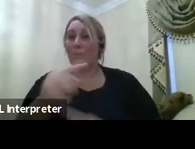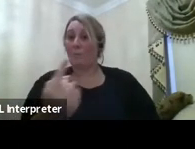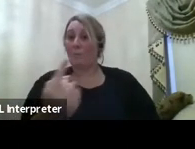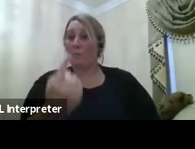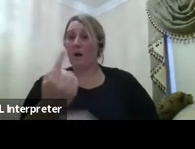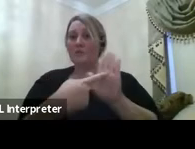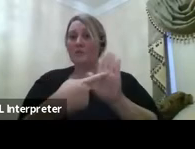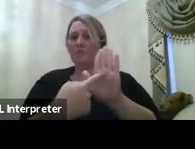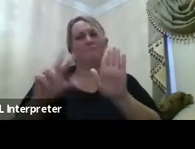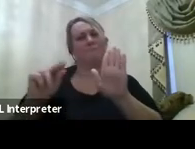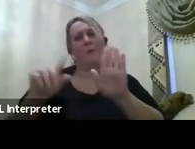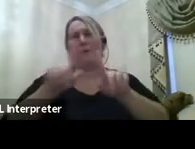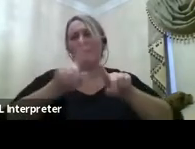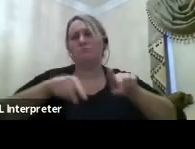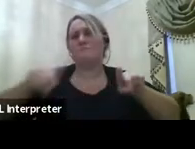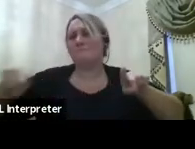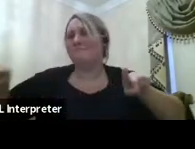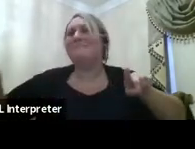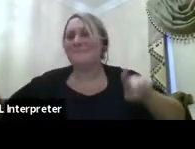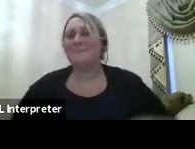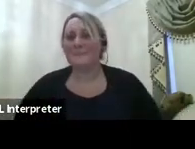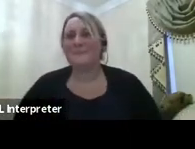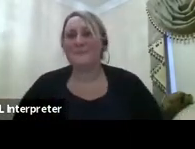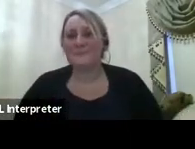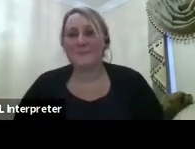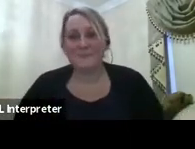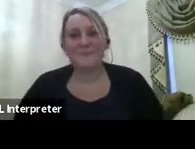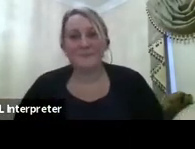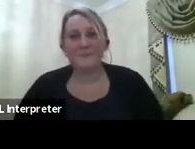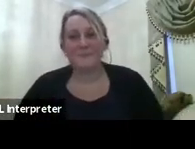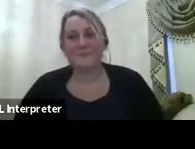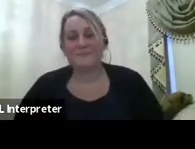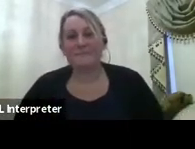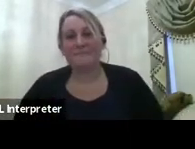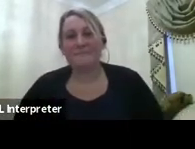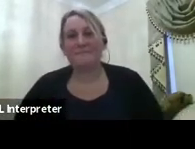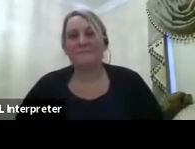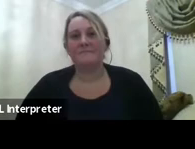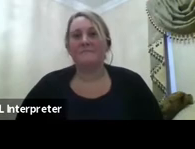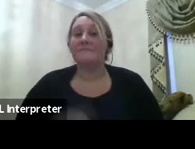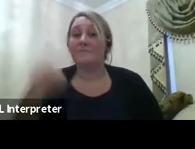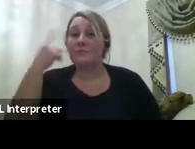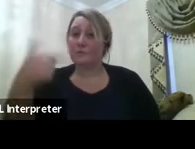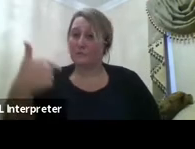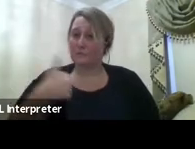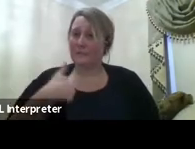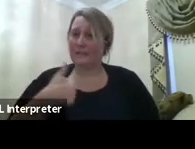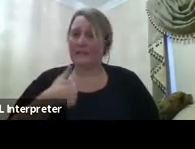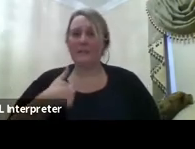so these moments also like for me queering the narrative was also about kind of queering the